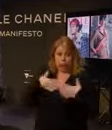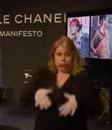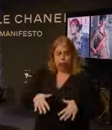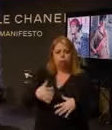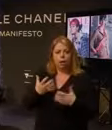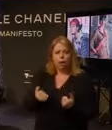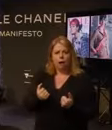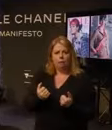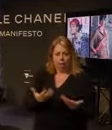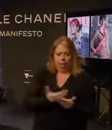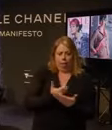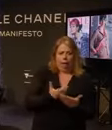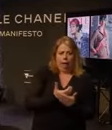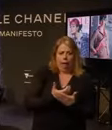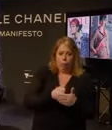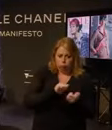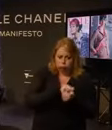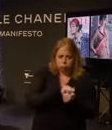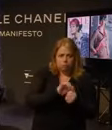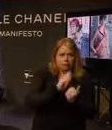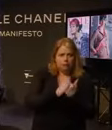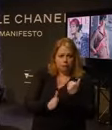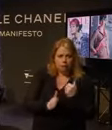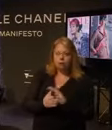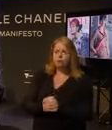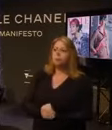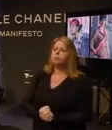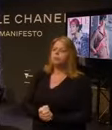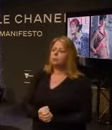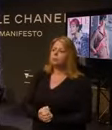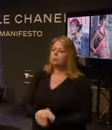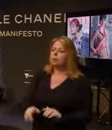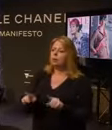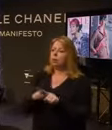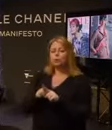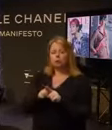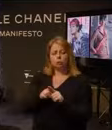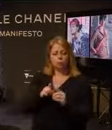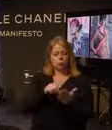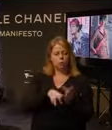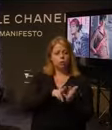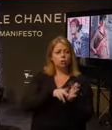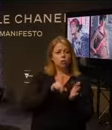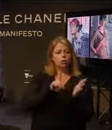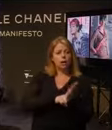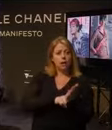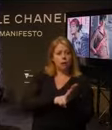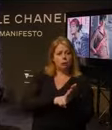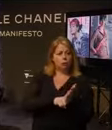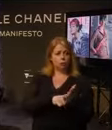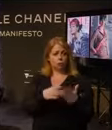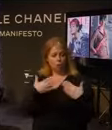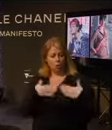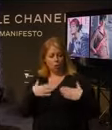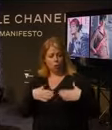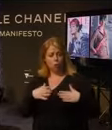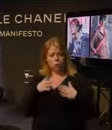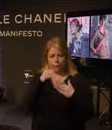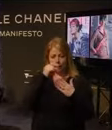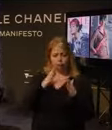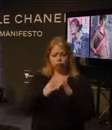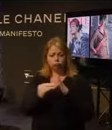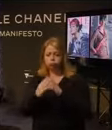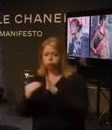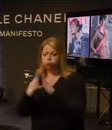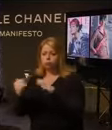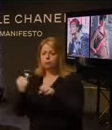of the media as well, as I mentioned before, but the reproducibility, the copying of those suits. But then she just didn't seem to mind